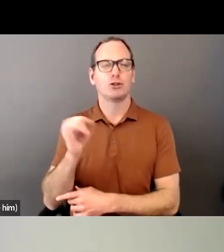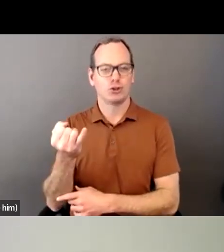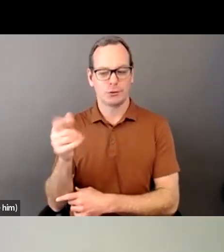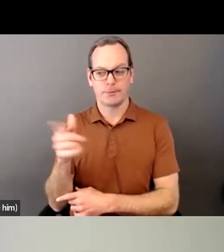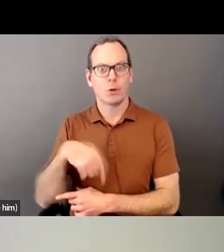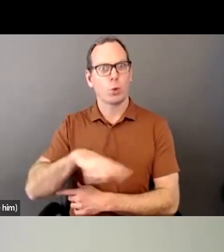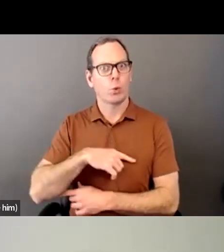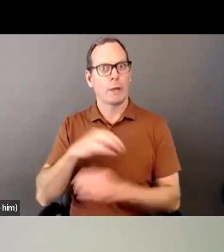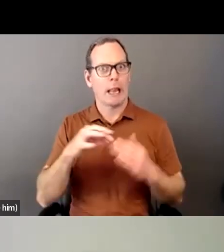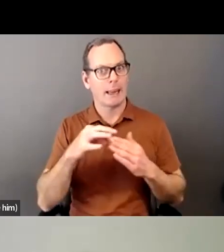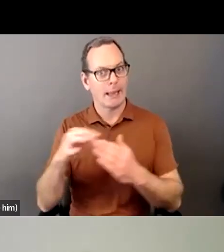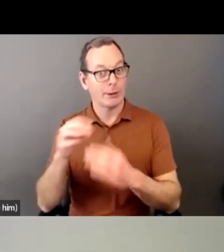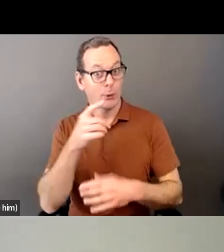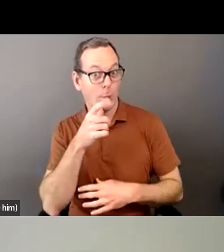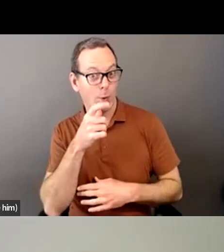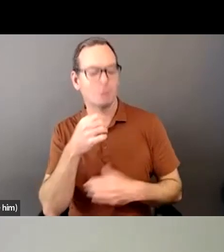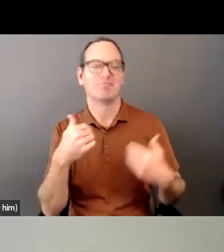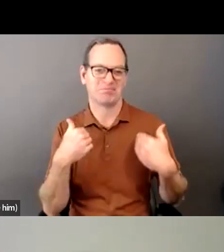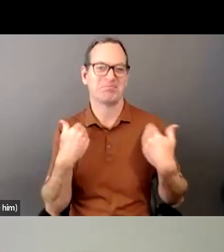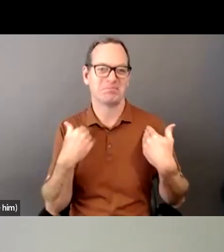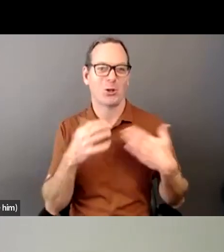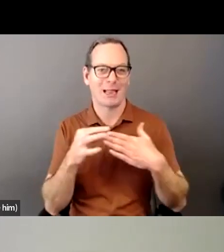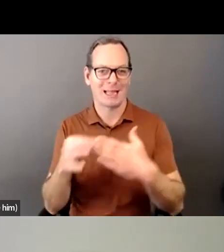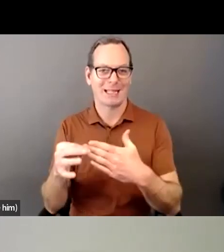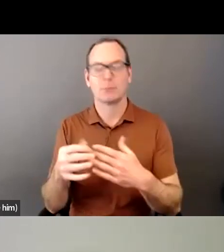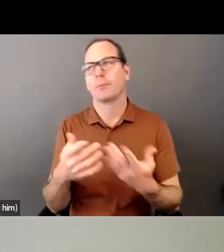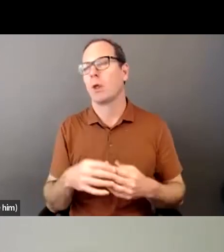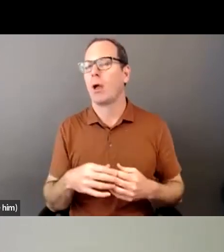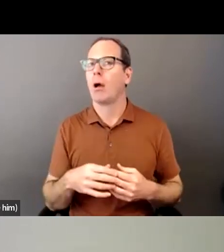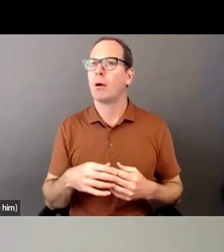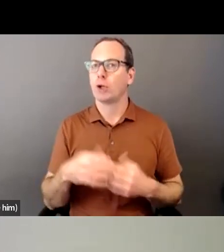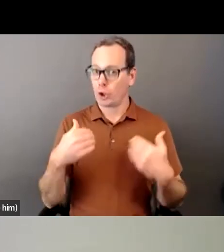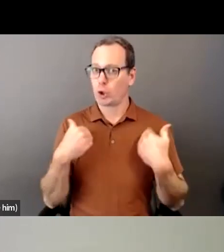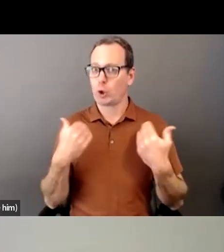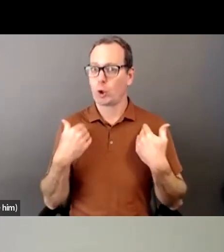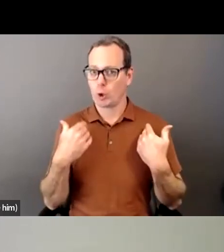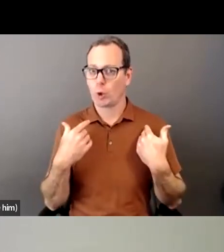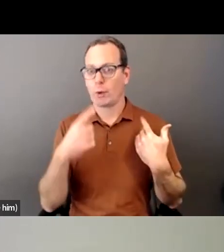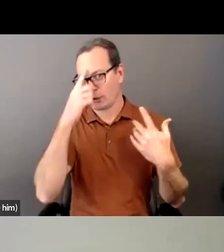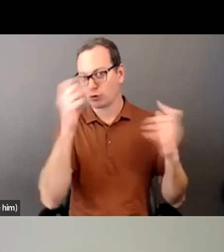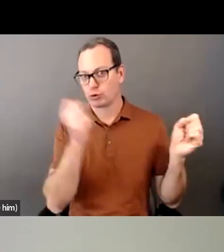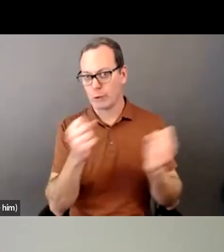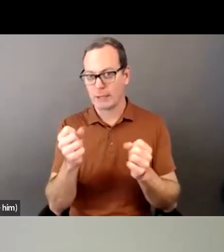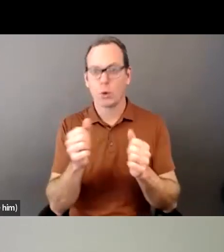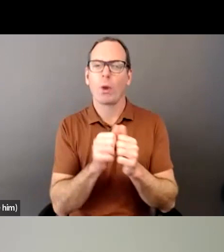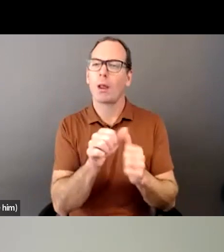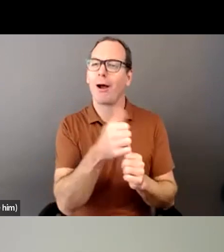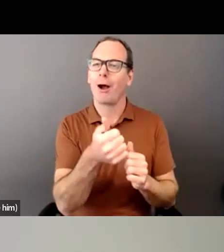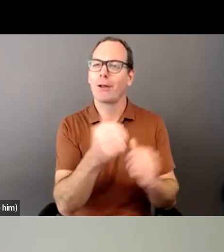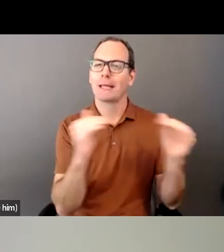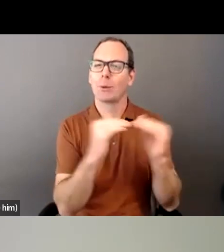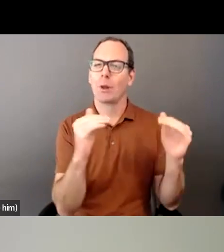organization. So it's youth really partnering, working with, strategizing with other youth. It's